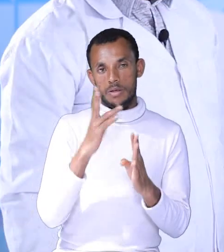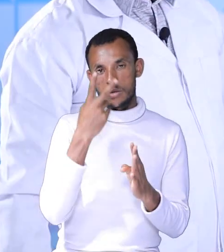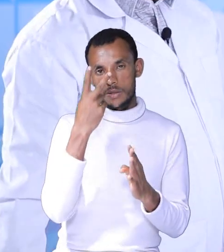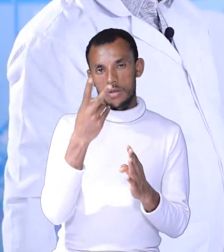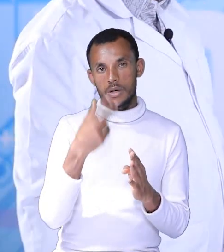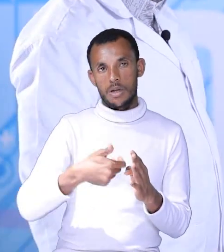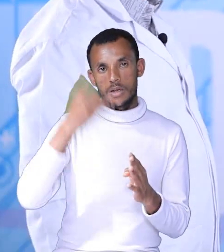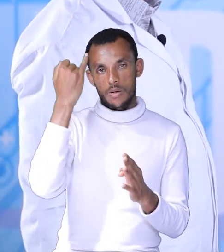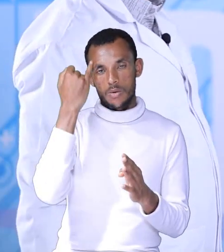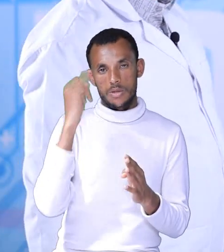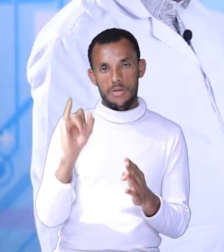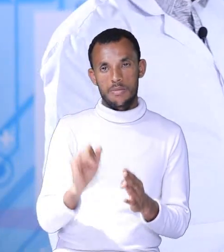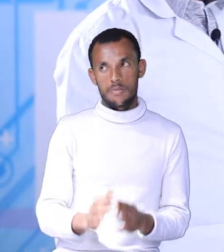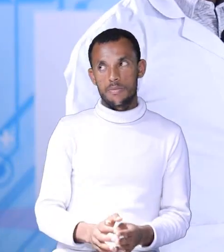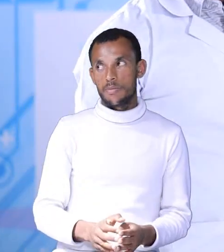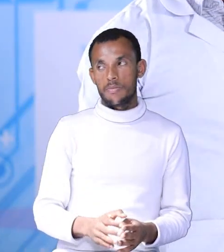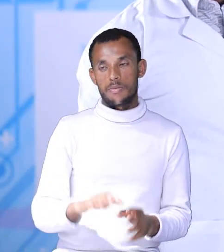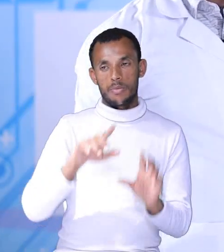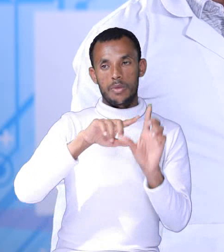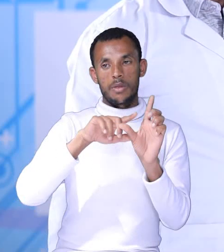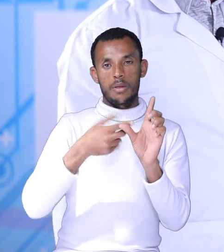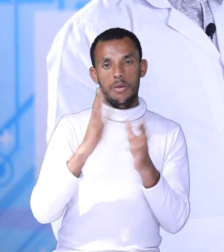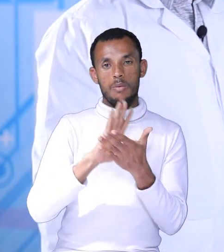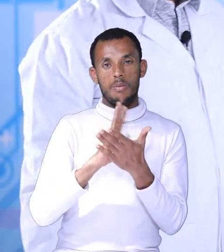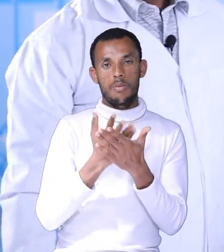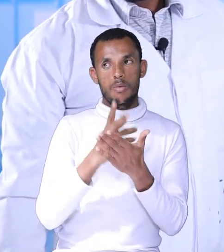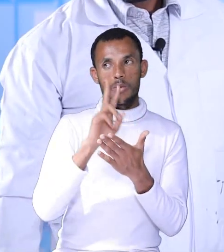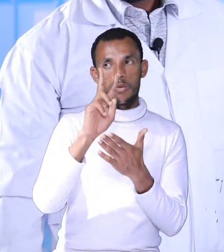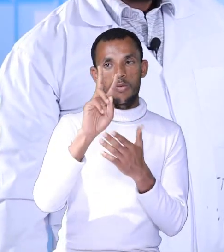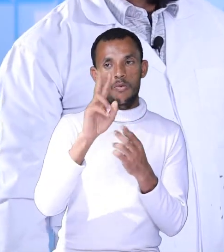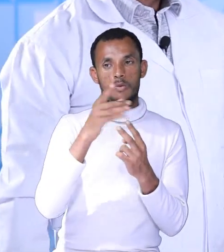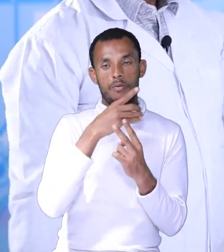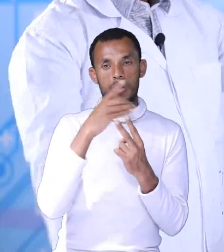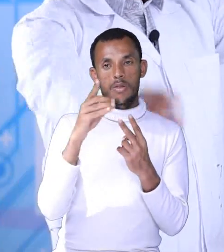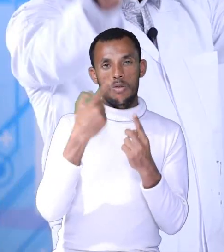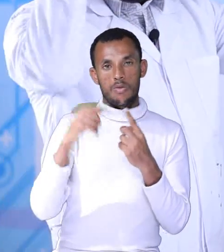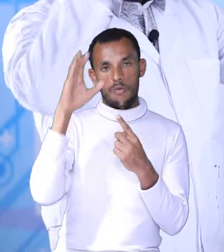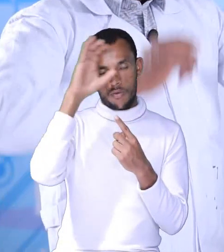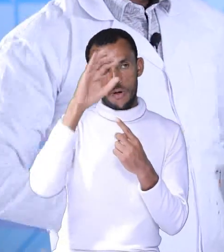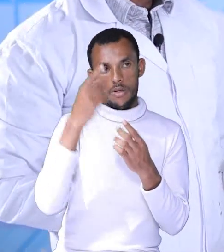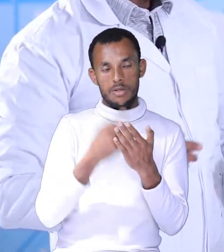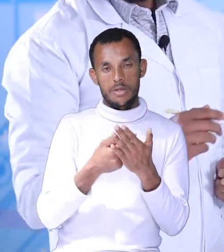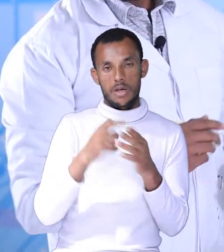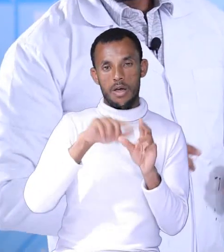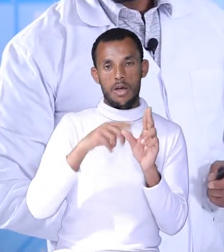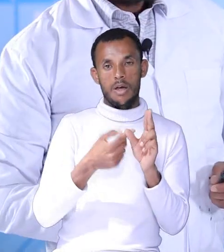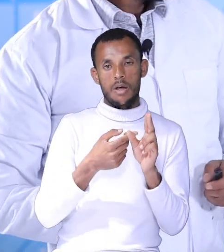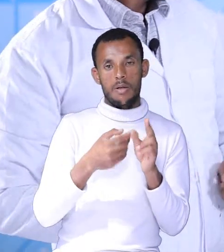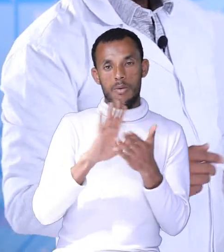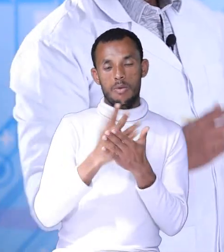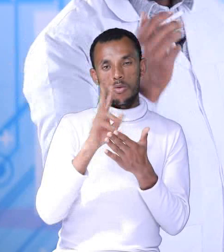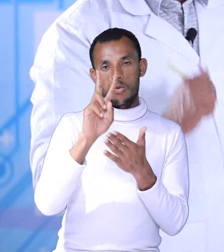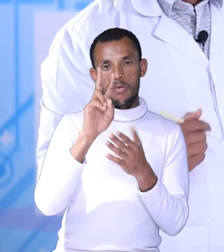another concept, the angle between two vectors. To find the angle between two